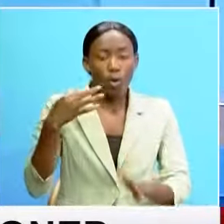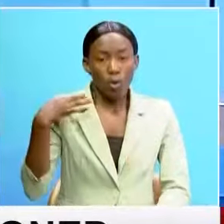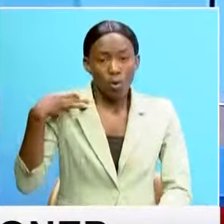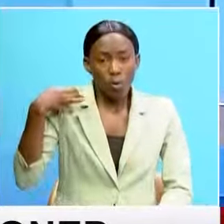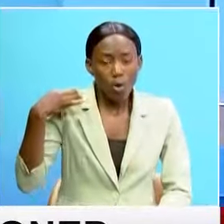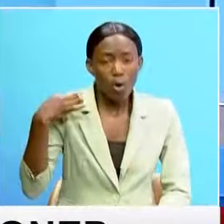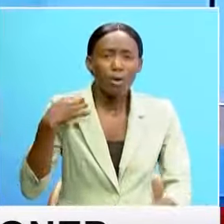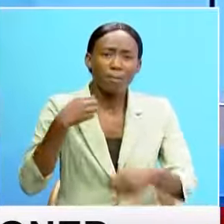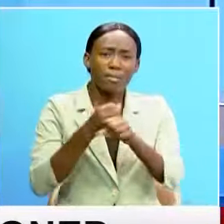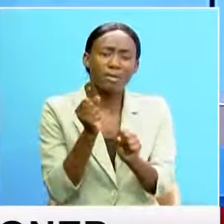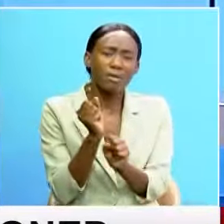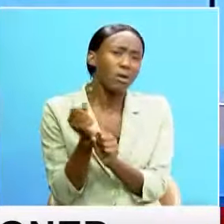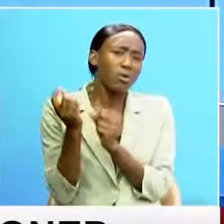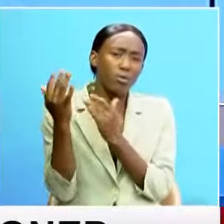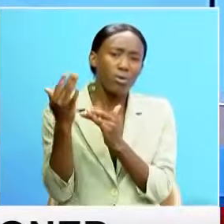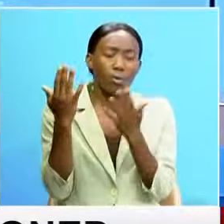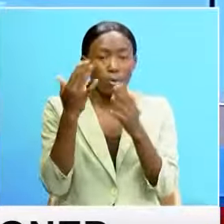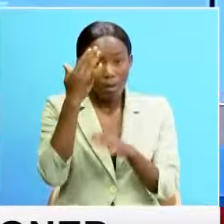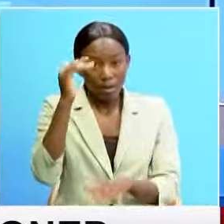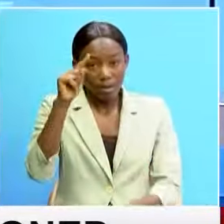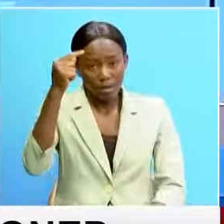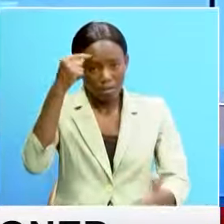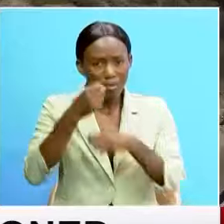government will ensure they are all employed.